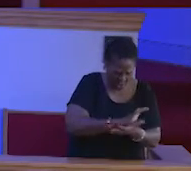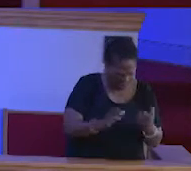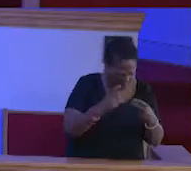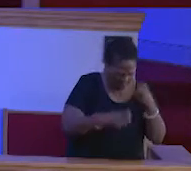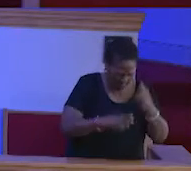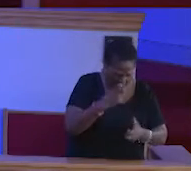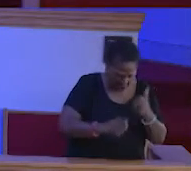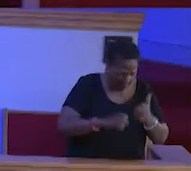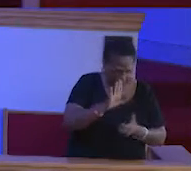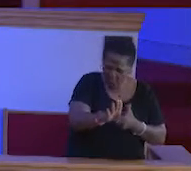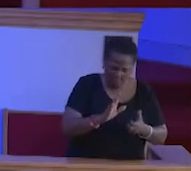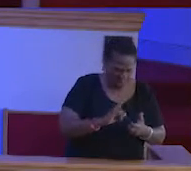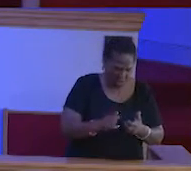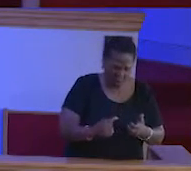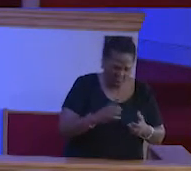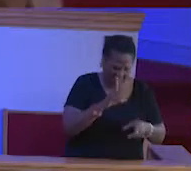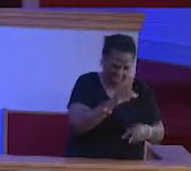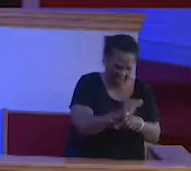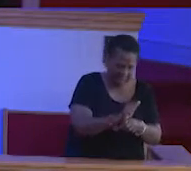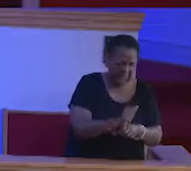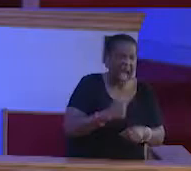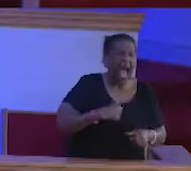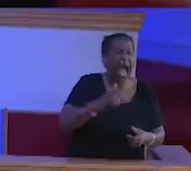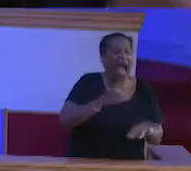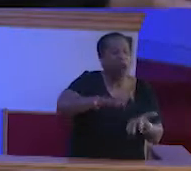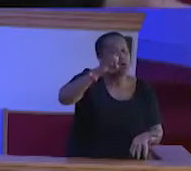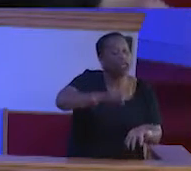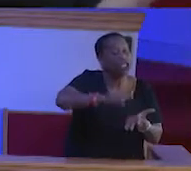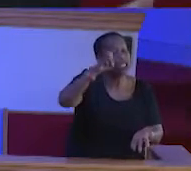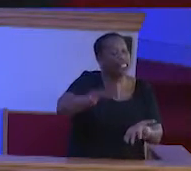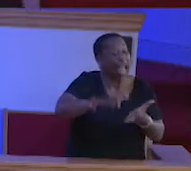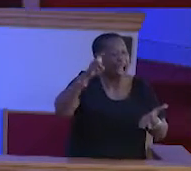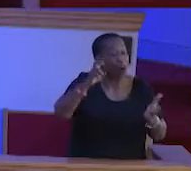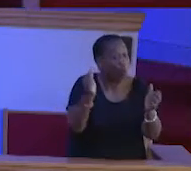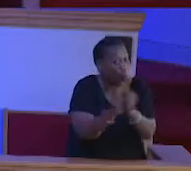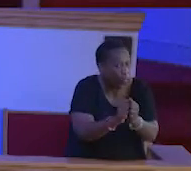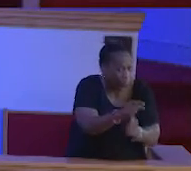with your problem, with your disability. I'm going to shout with you.